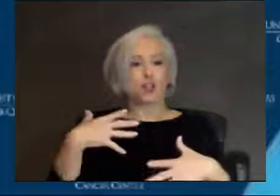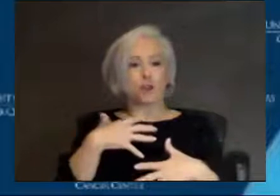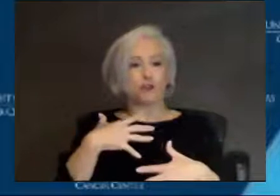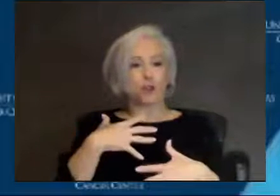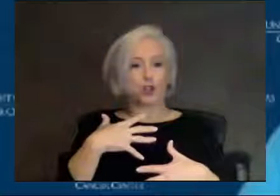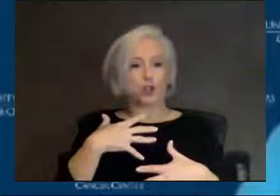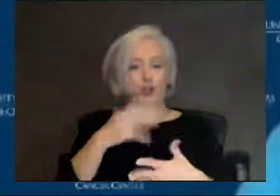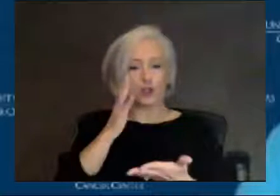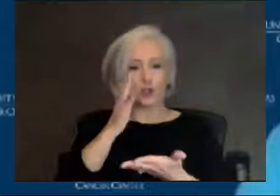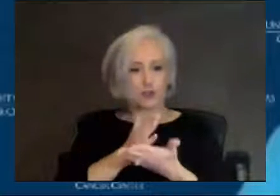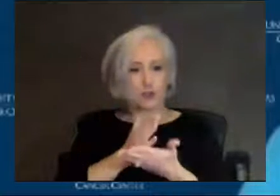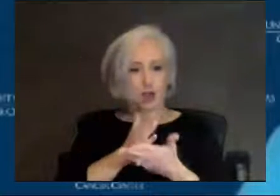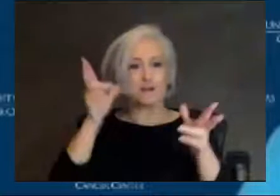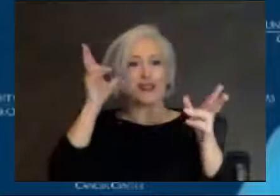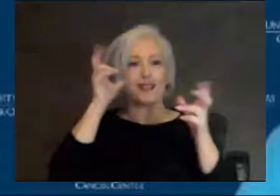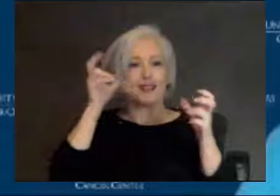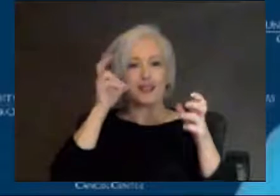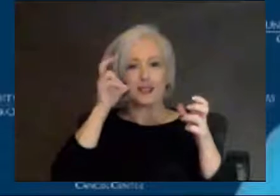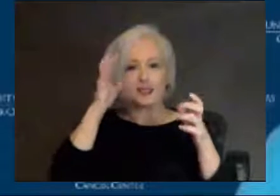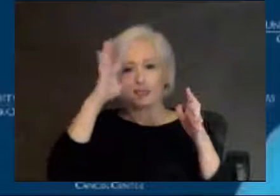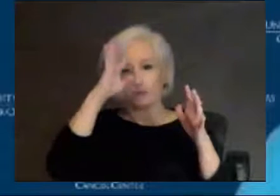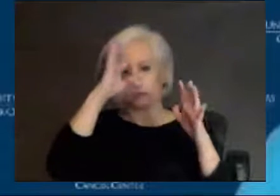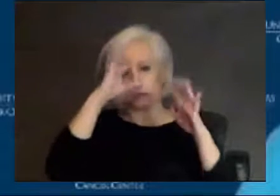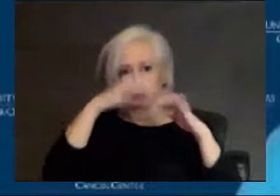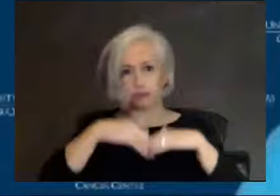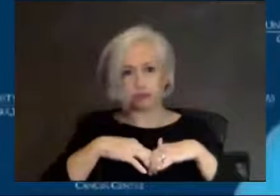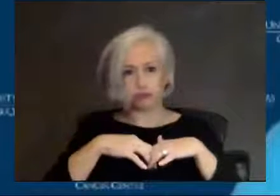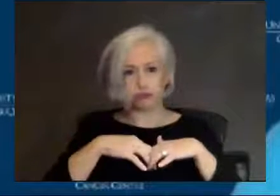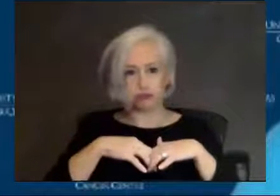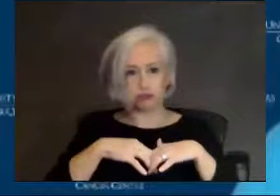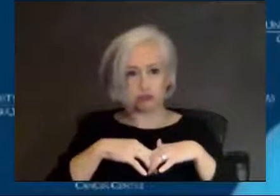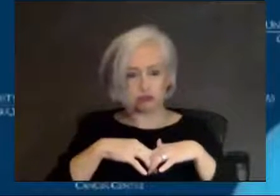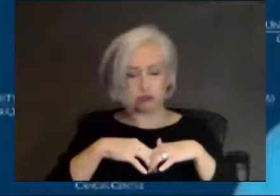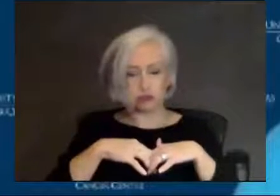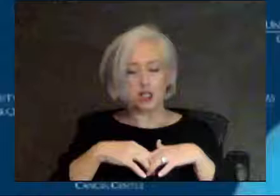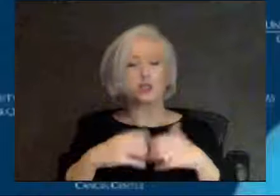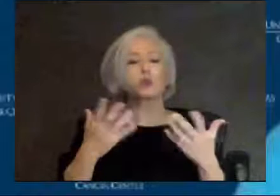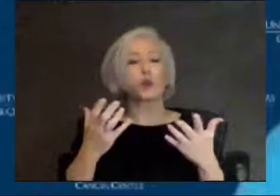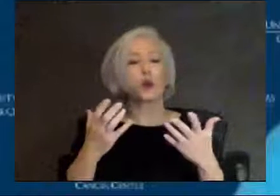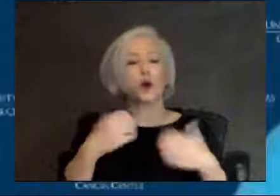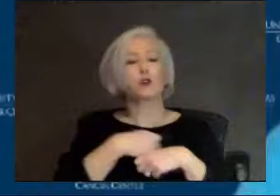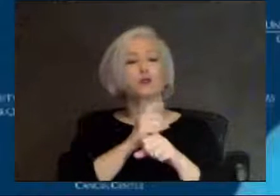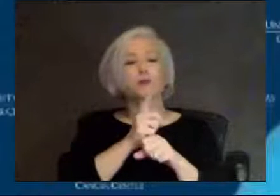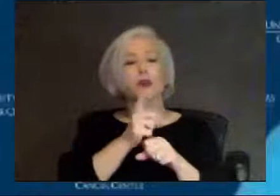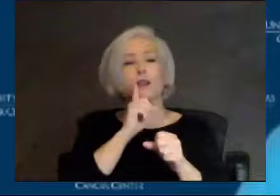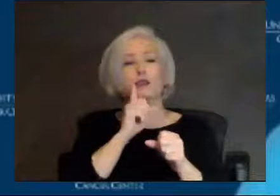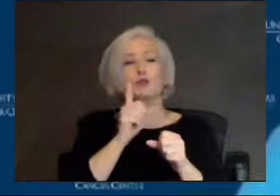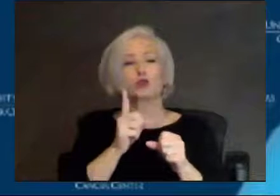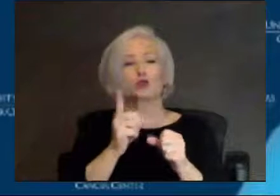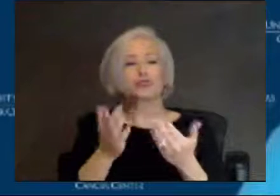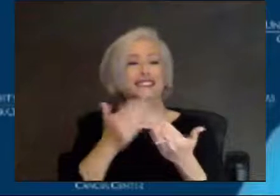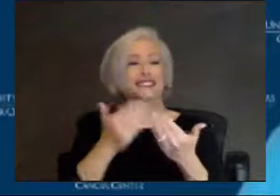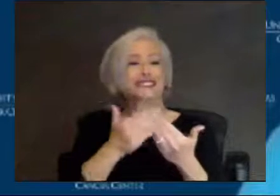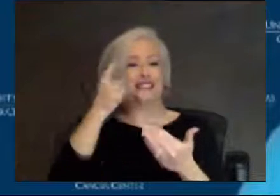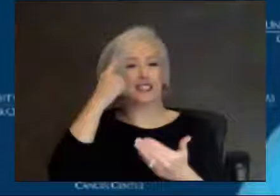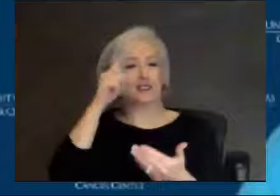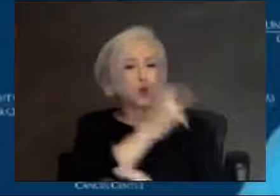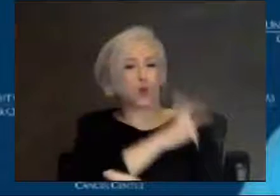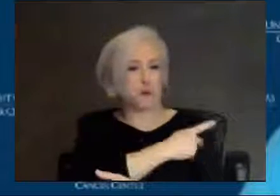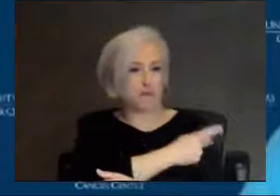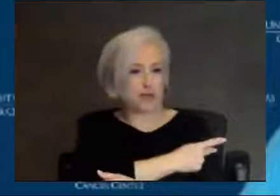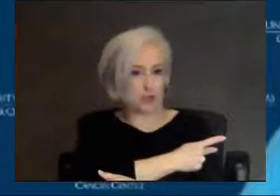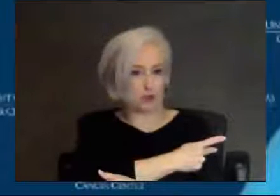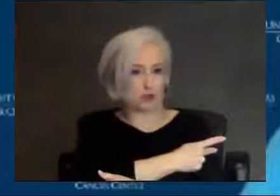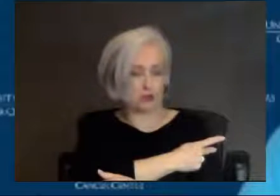as possible. And we share ideas and then work with the investigators